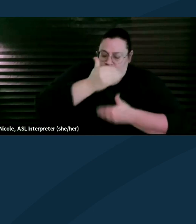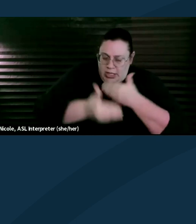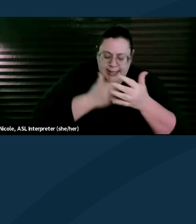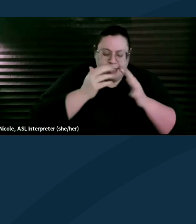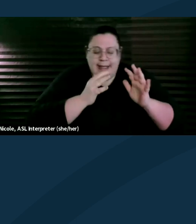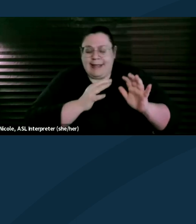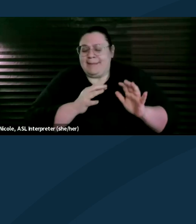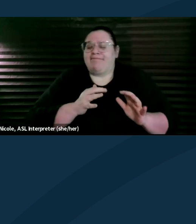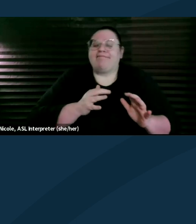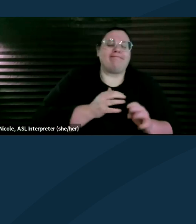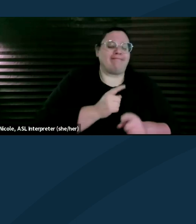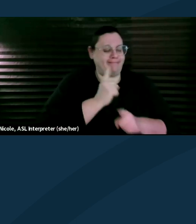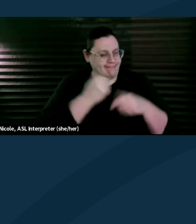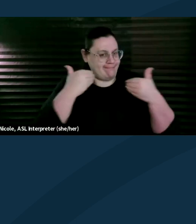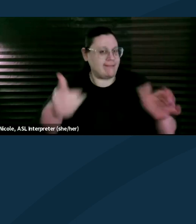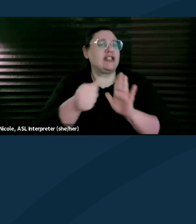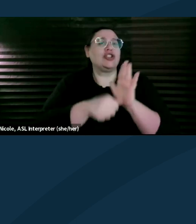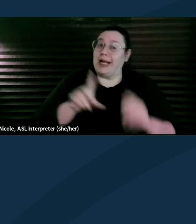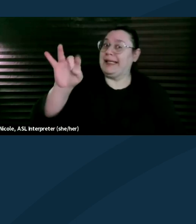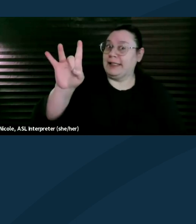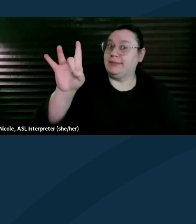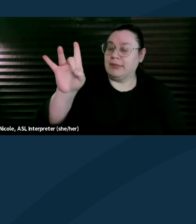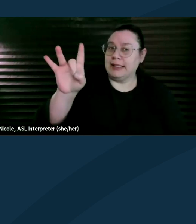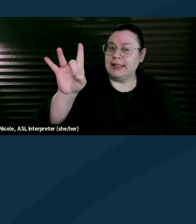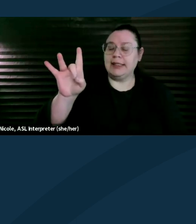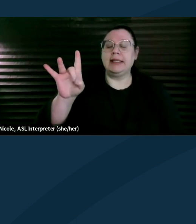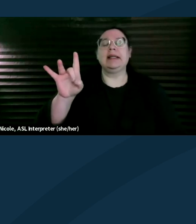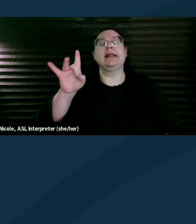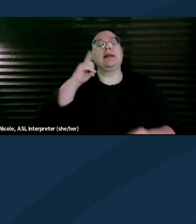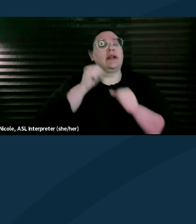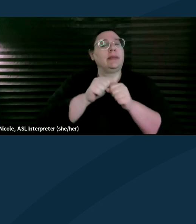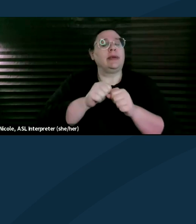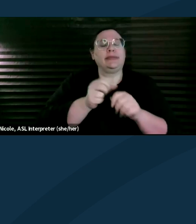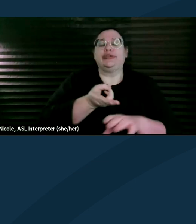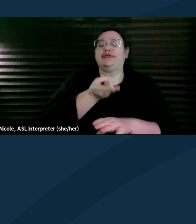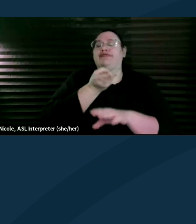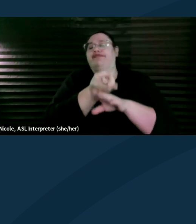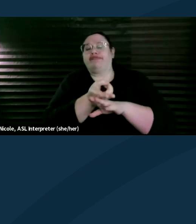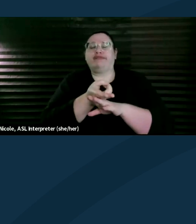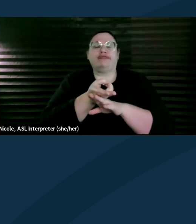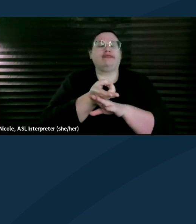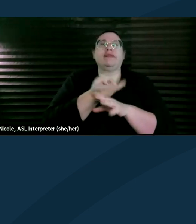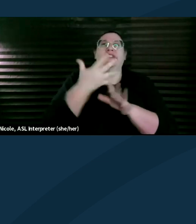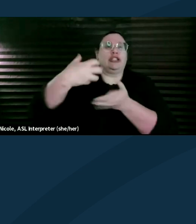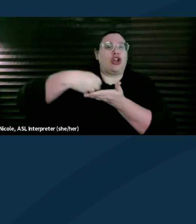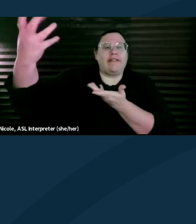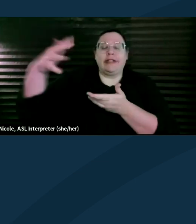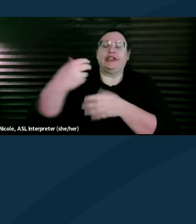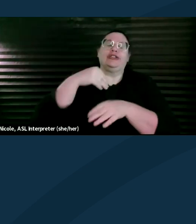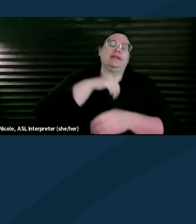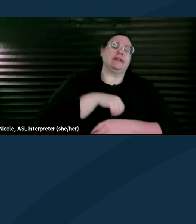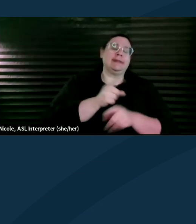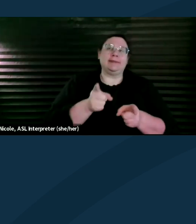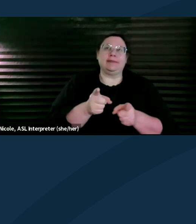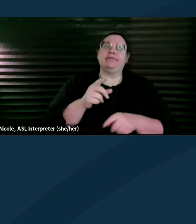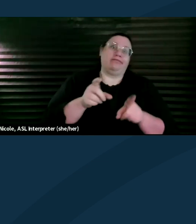have the surgery, and I did. And I was laying in there in bed after he removed my leg. The doctor came in